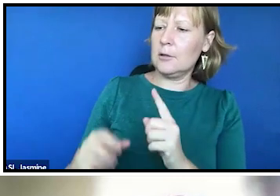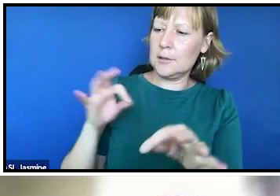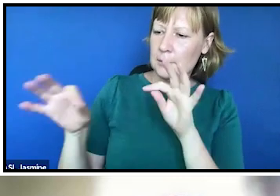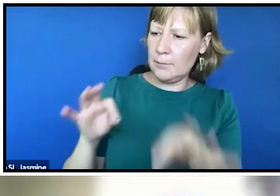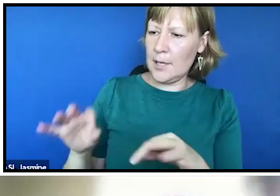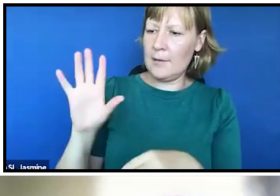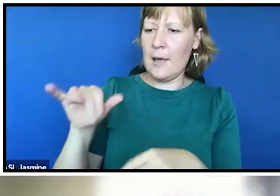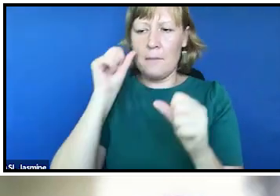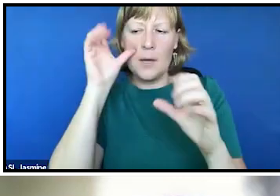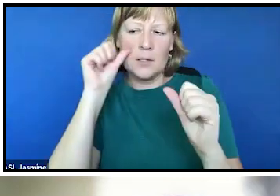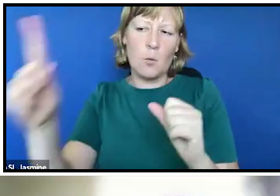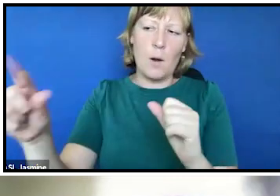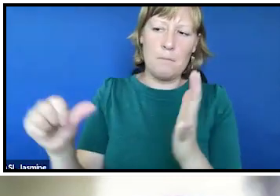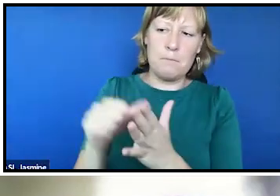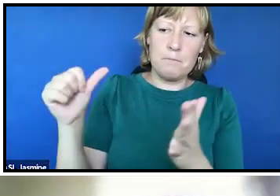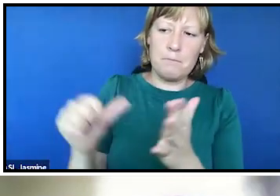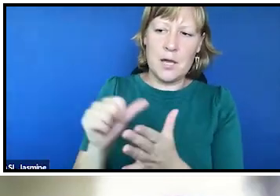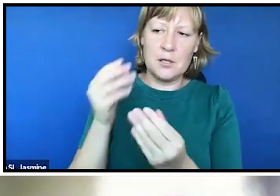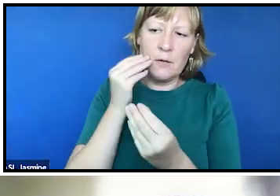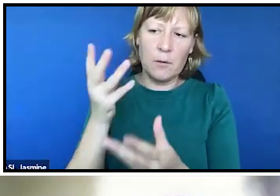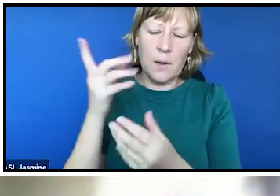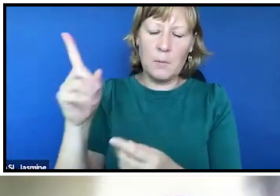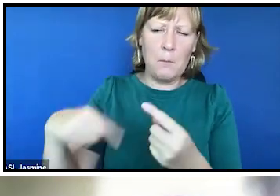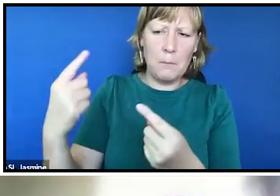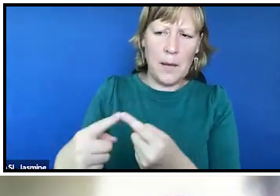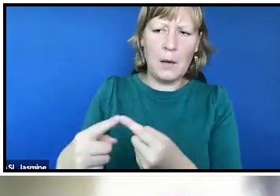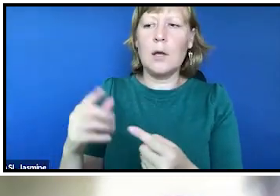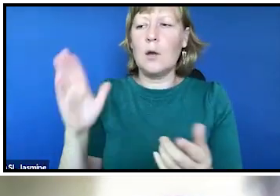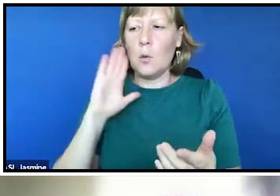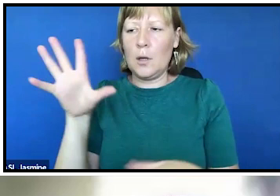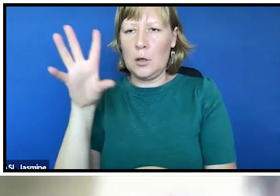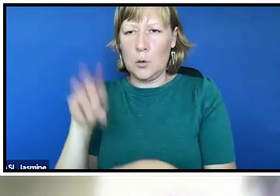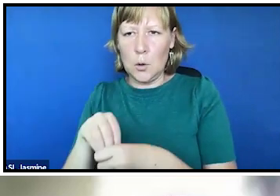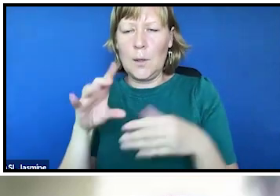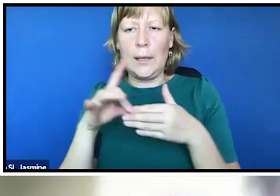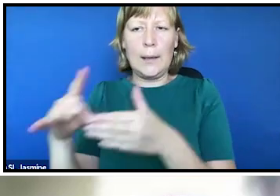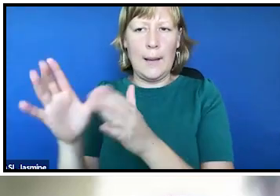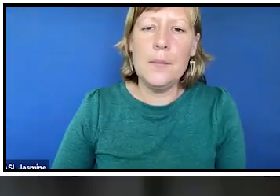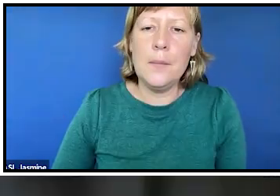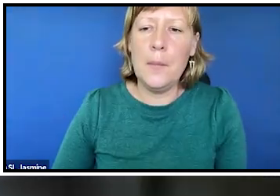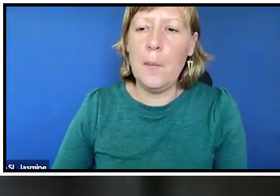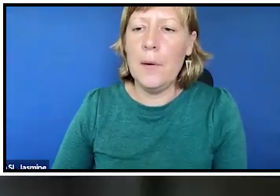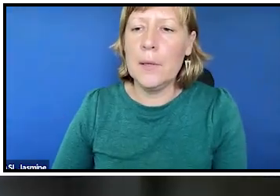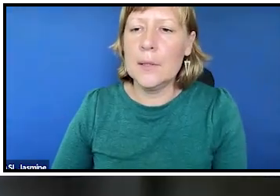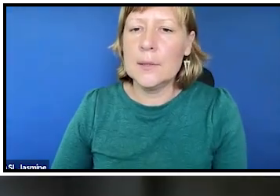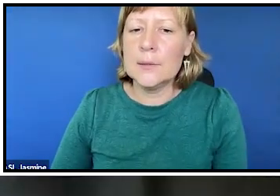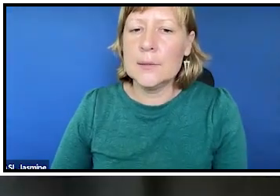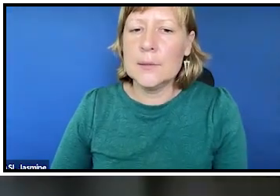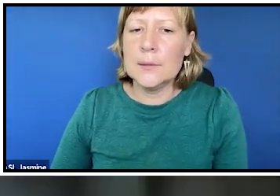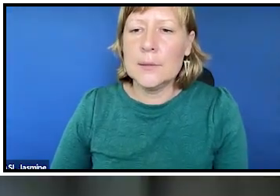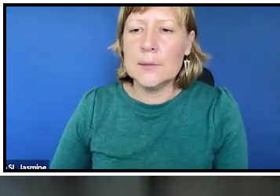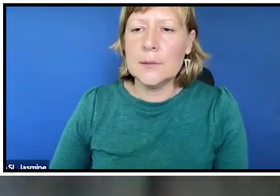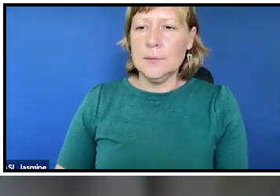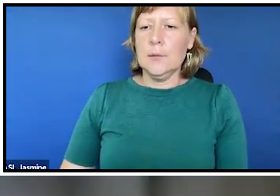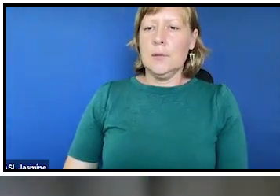was about. And there's an accompanied guidebook that goes with it as well, and it'll be on our website as well. All right. As Joe is getting